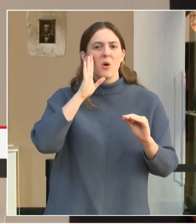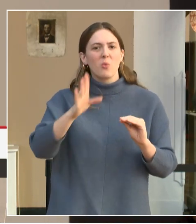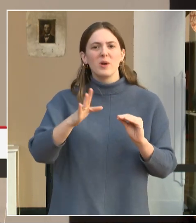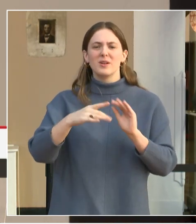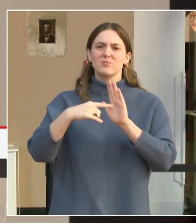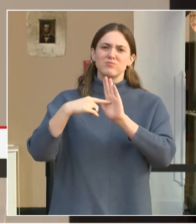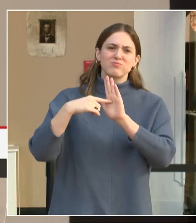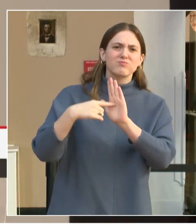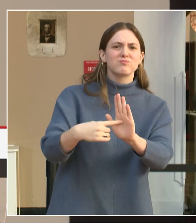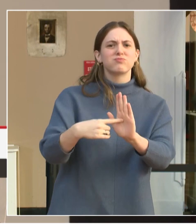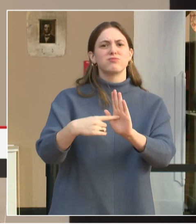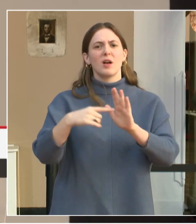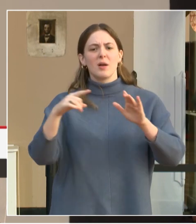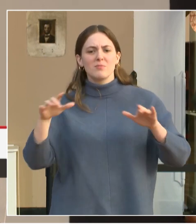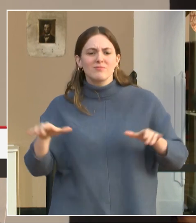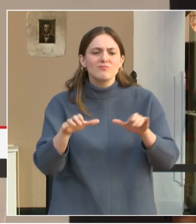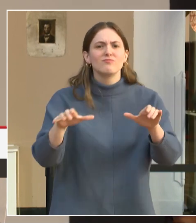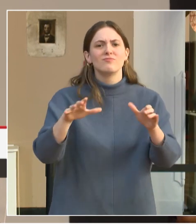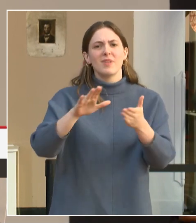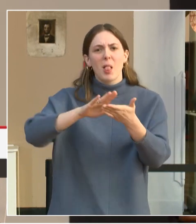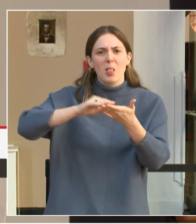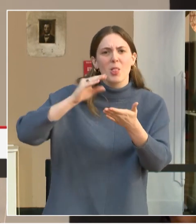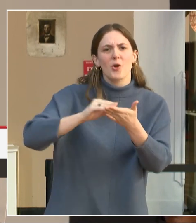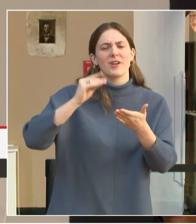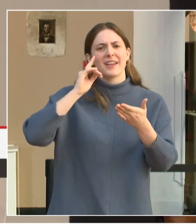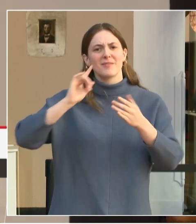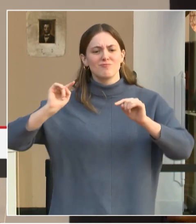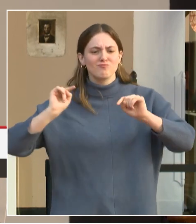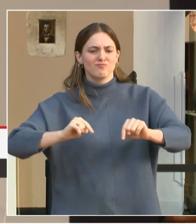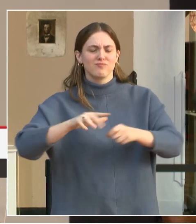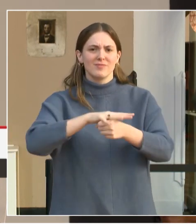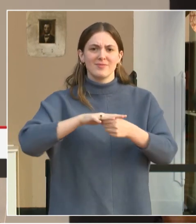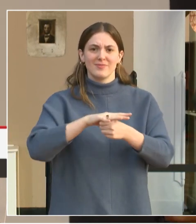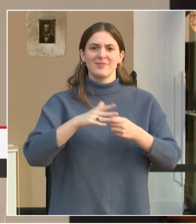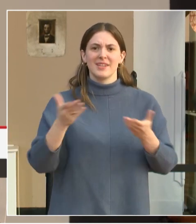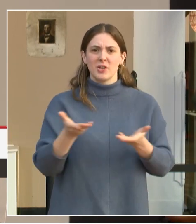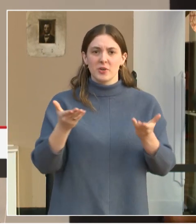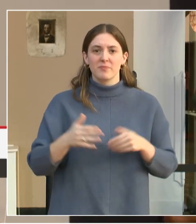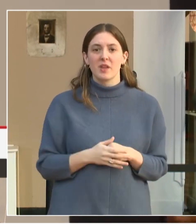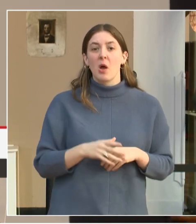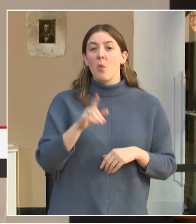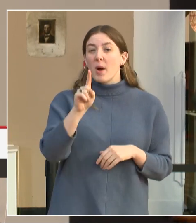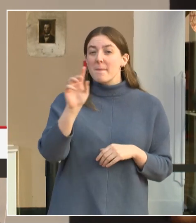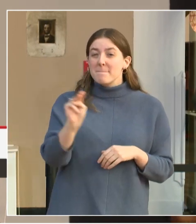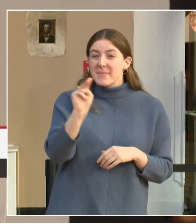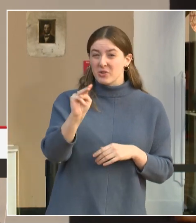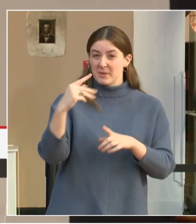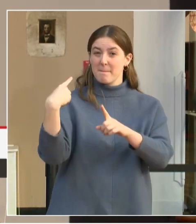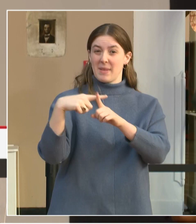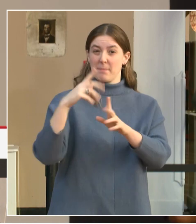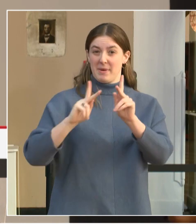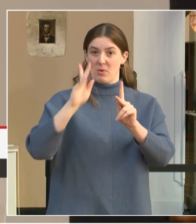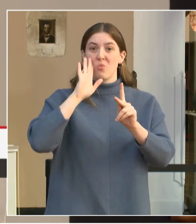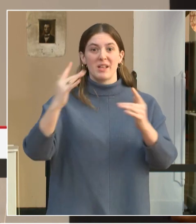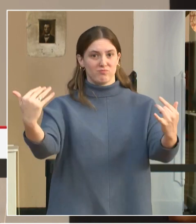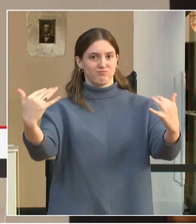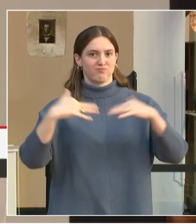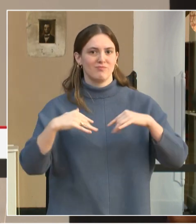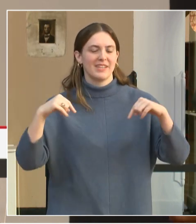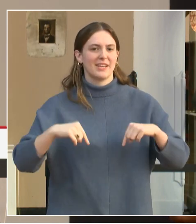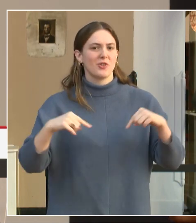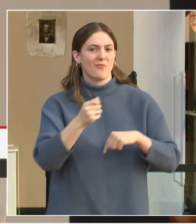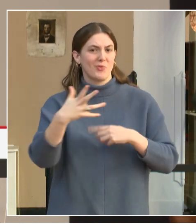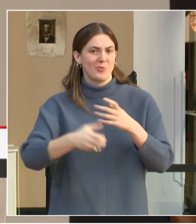destination for learning in our nation's capital. With 1 million plus visitors coming in the next years, it's going to make a substantial contribution to the